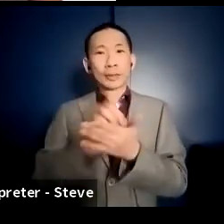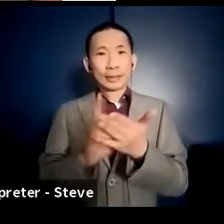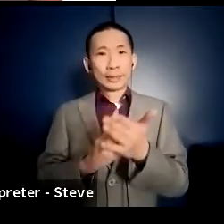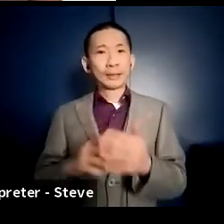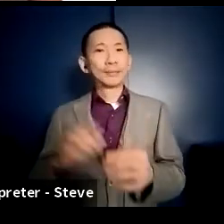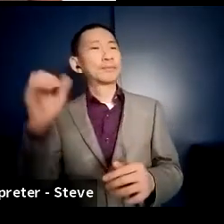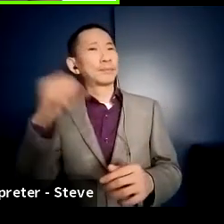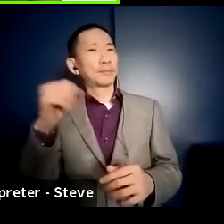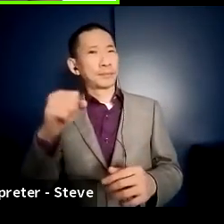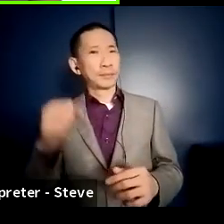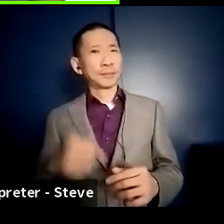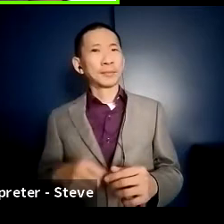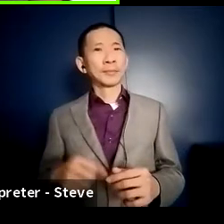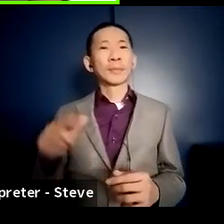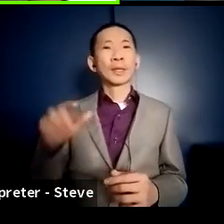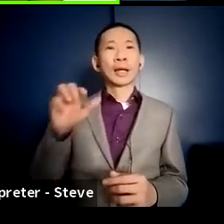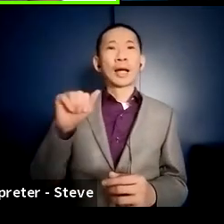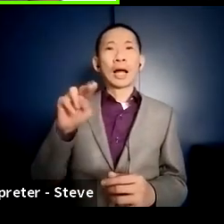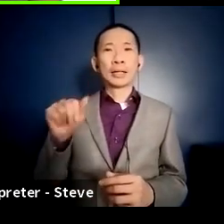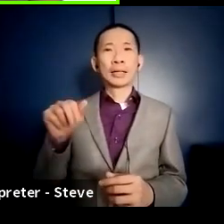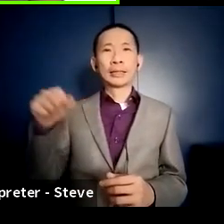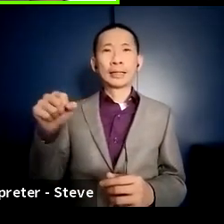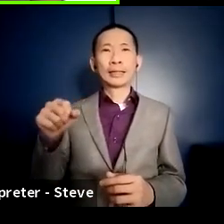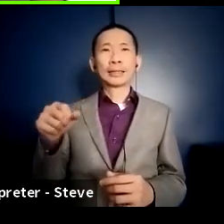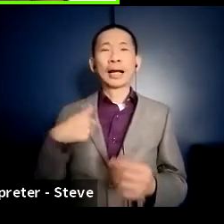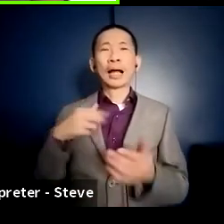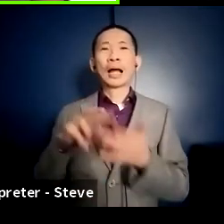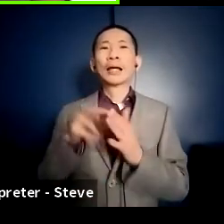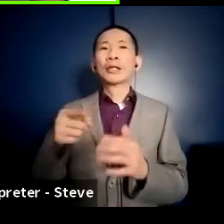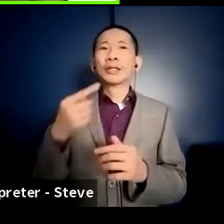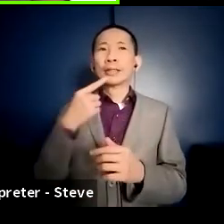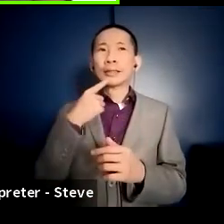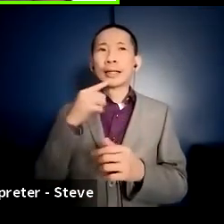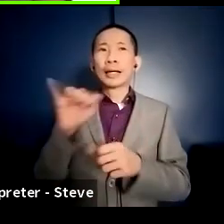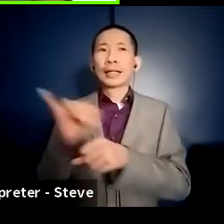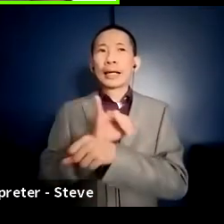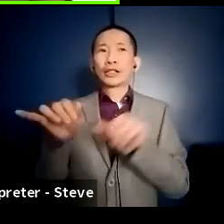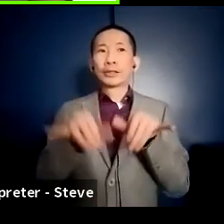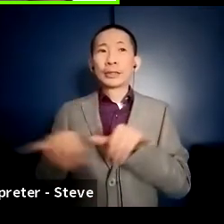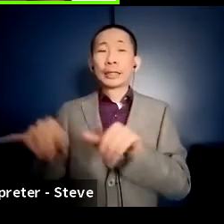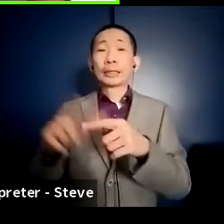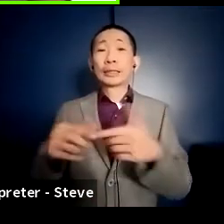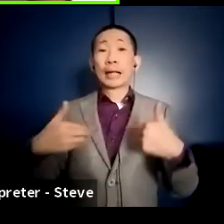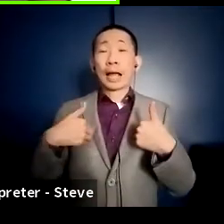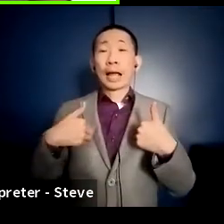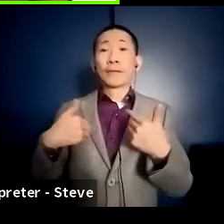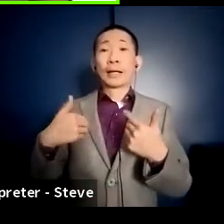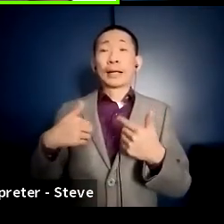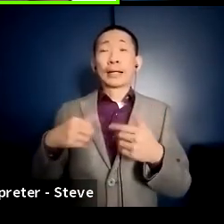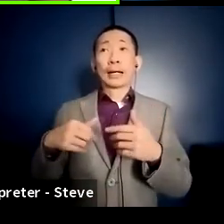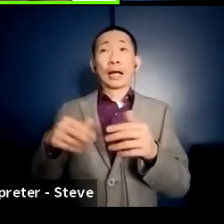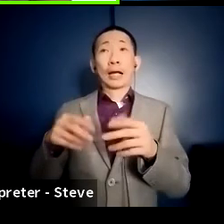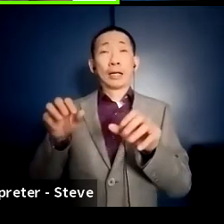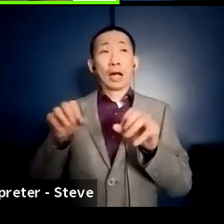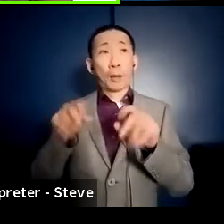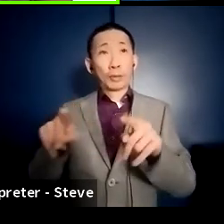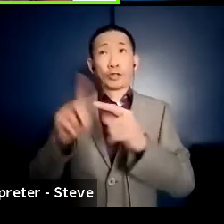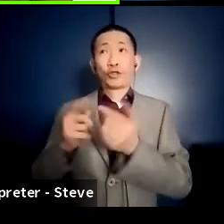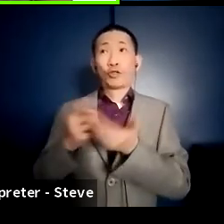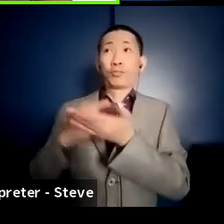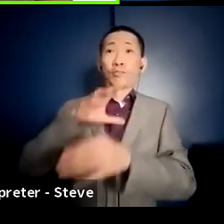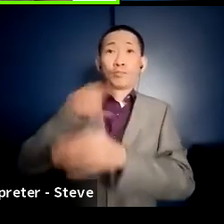Yep. Yeah, there's, I mean, it's, you say that the industry standard, it's having a new seat at the table, but I think it's actually much better.